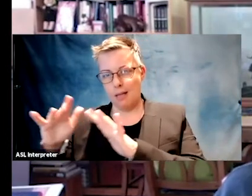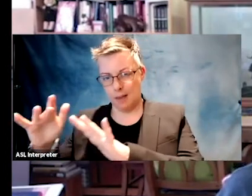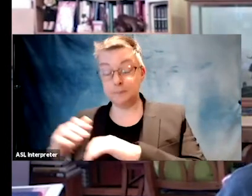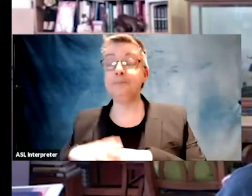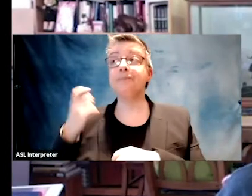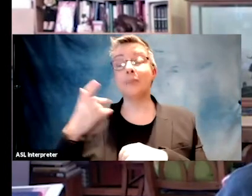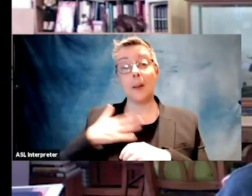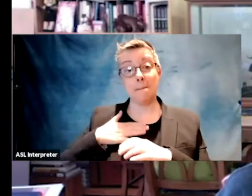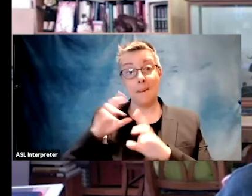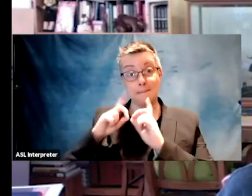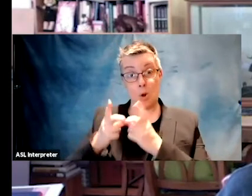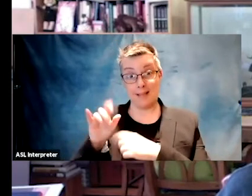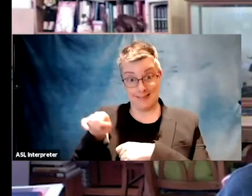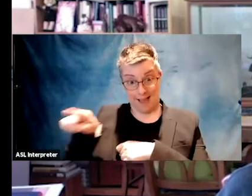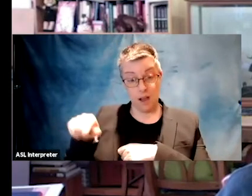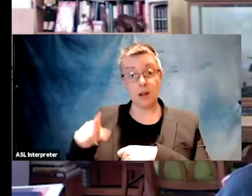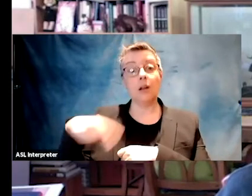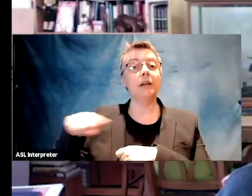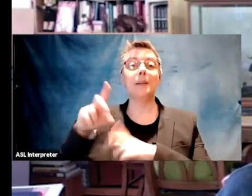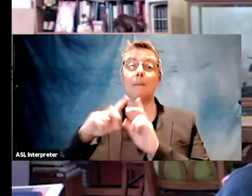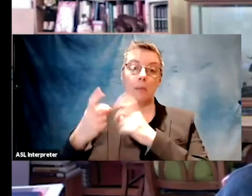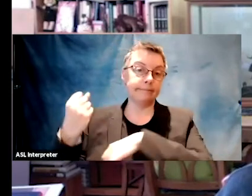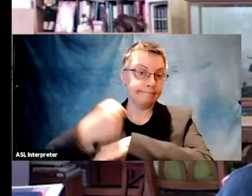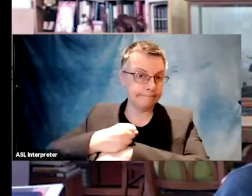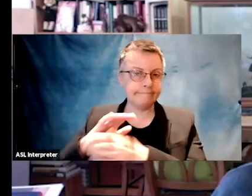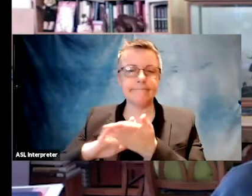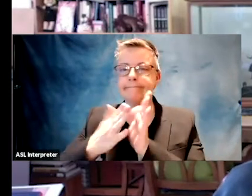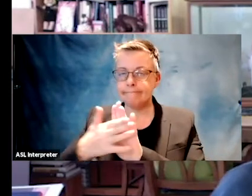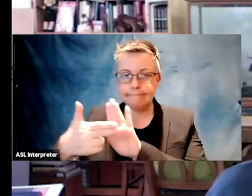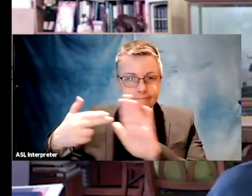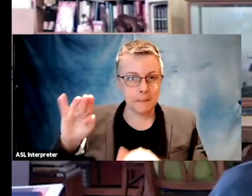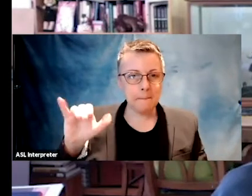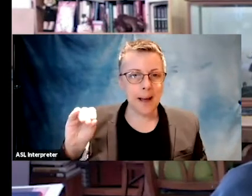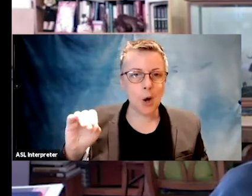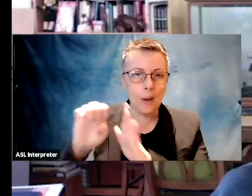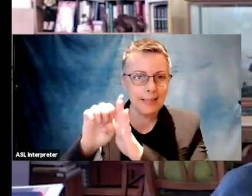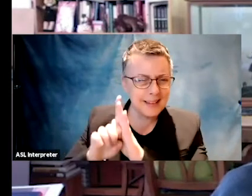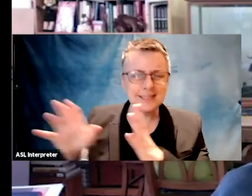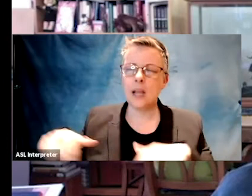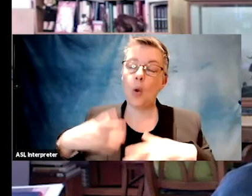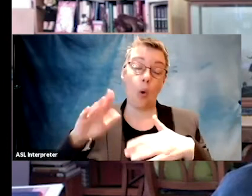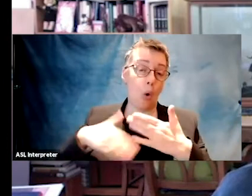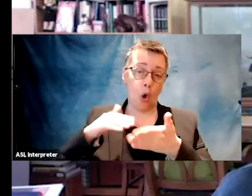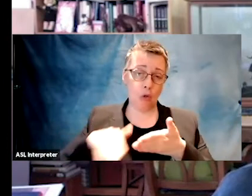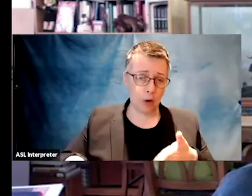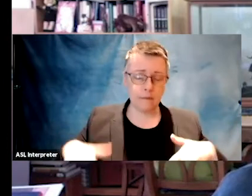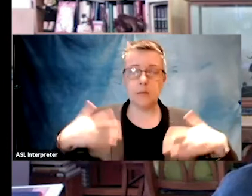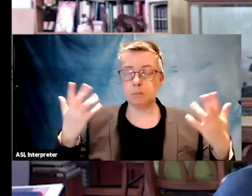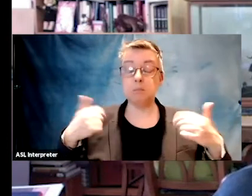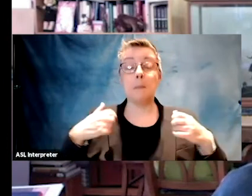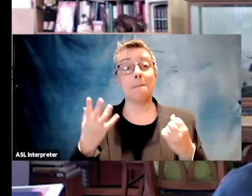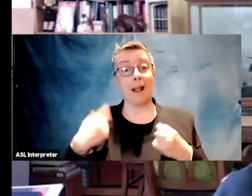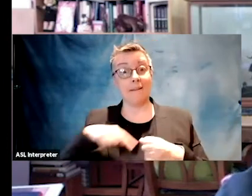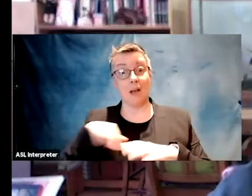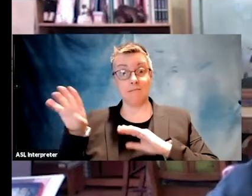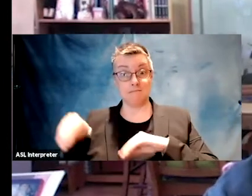department at UIC shut down and became bioethics. And we all lost our jobs and a bunch of us ended up over